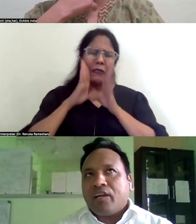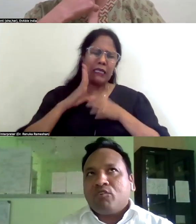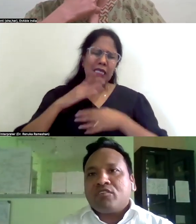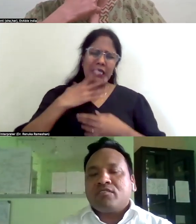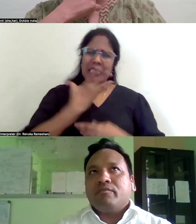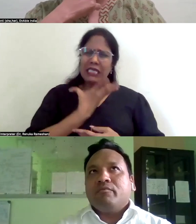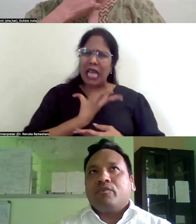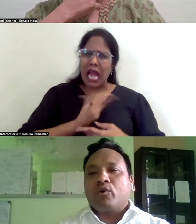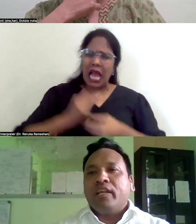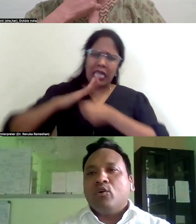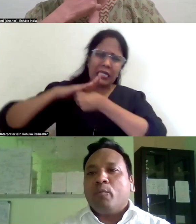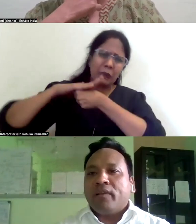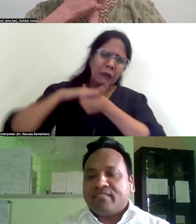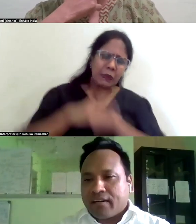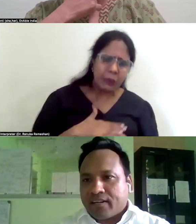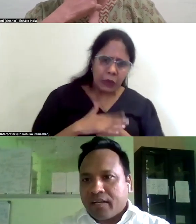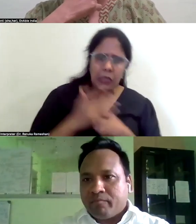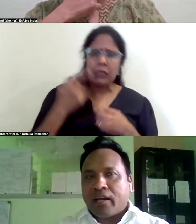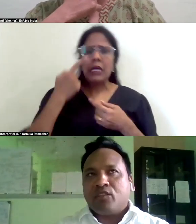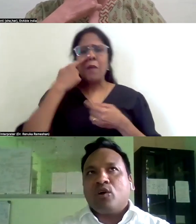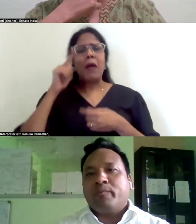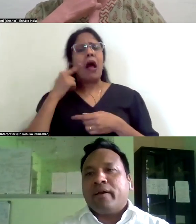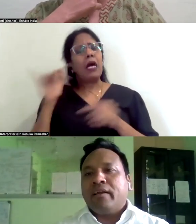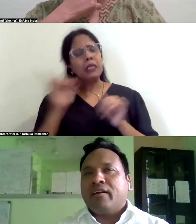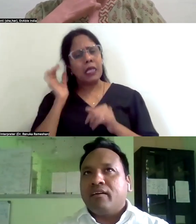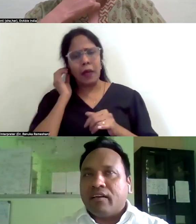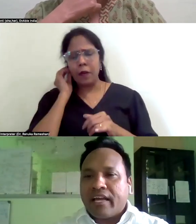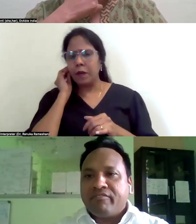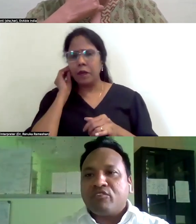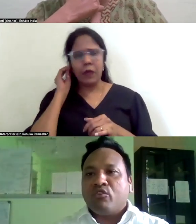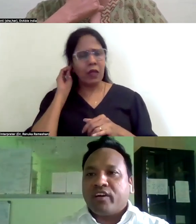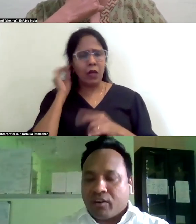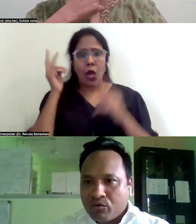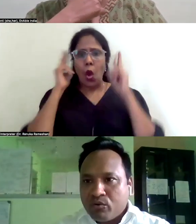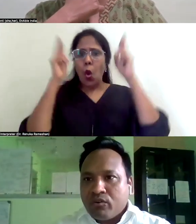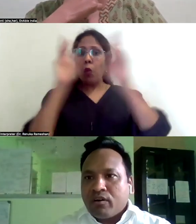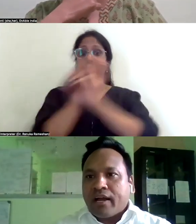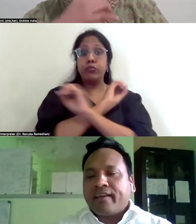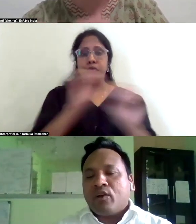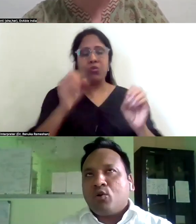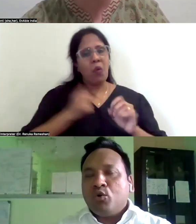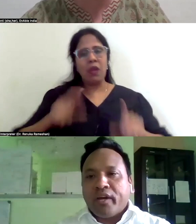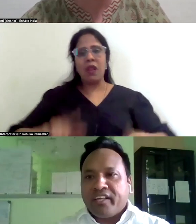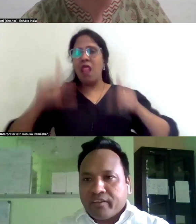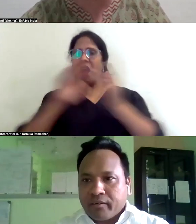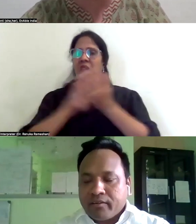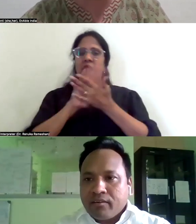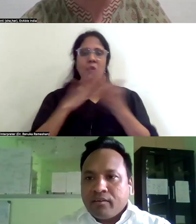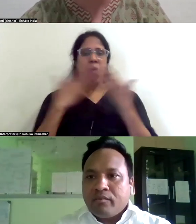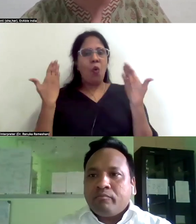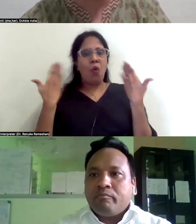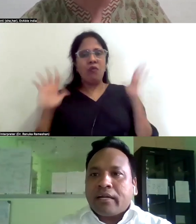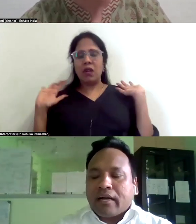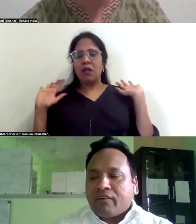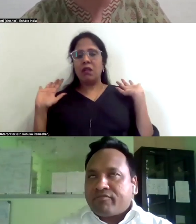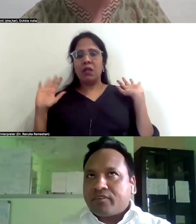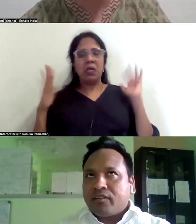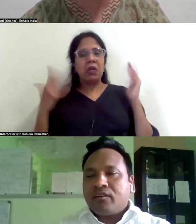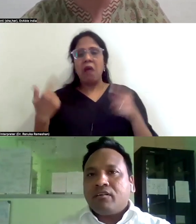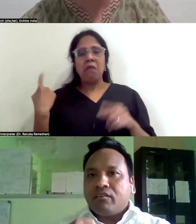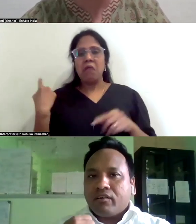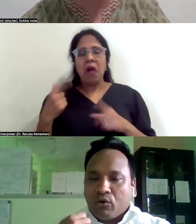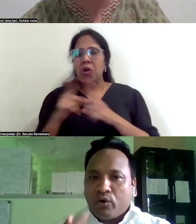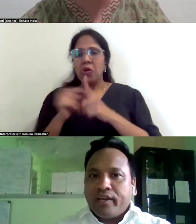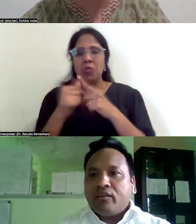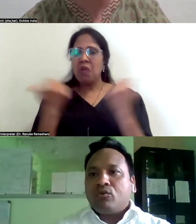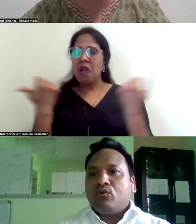And I was totally hopeless that time. I thought my life is over now. I cannot do anything. But